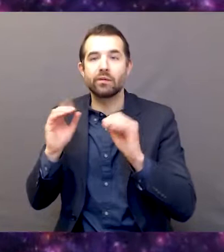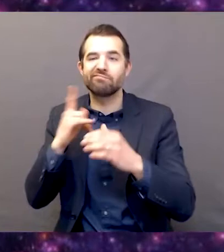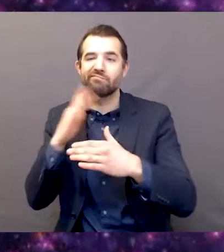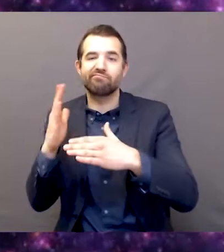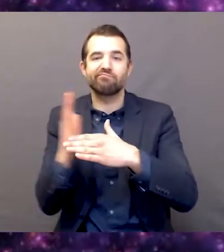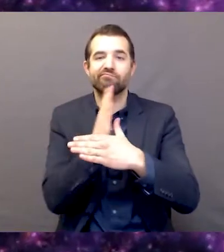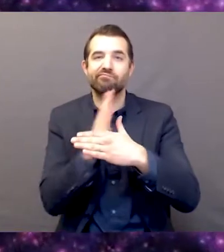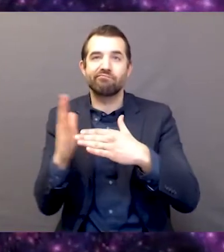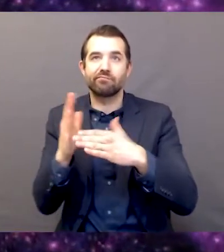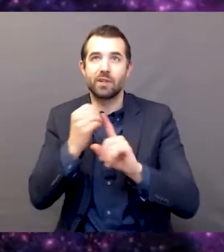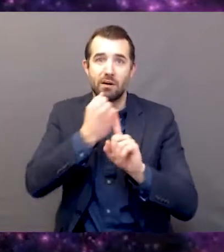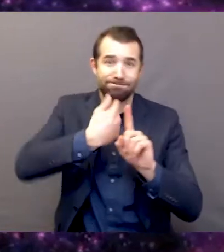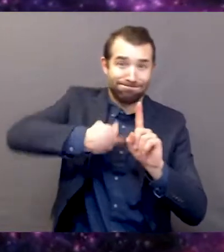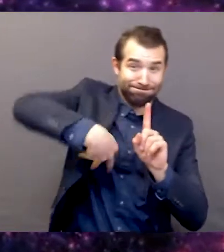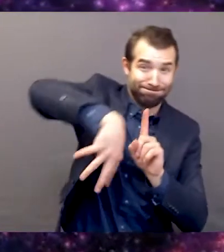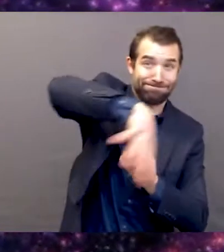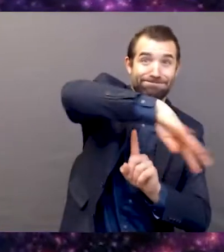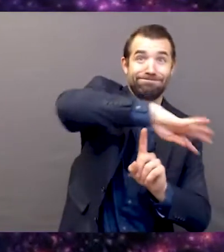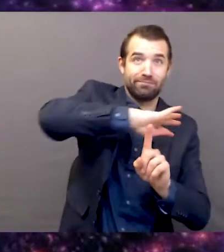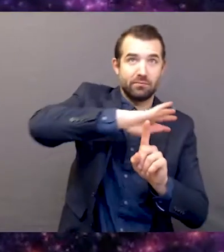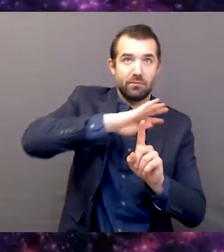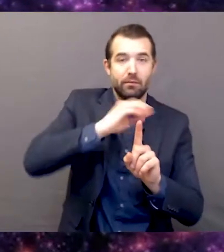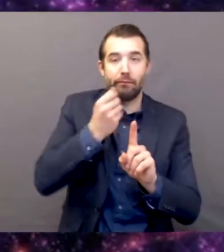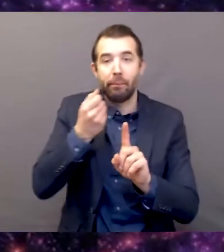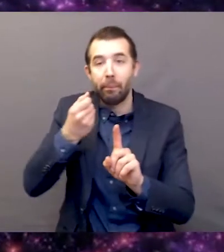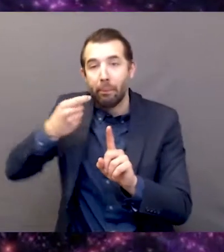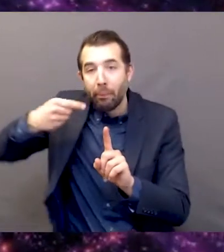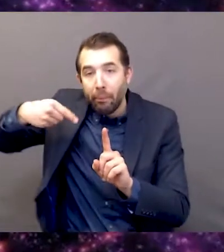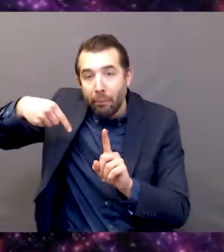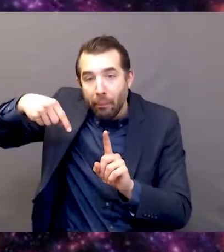to weaker and weaker spiral structures all the way up to through the ellipticals.